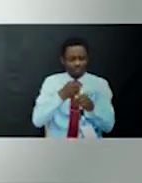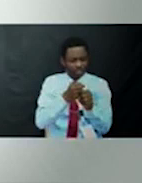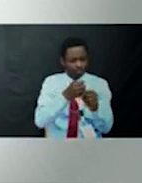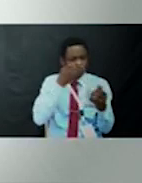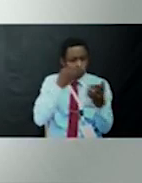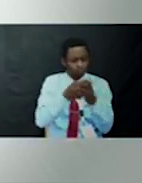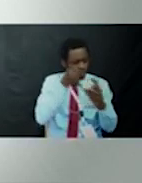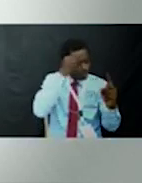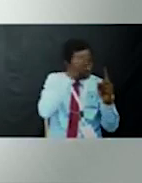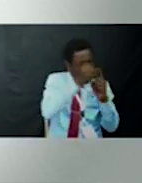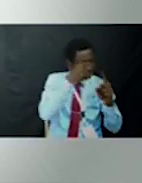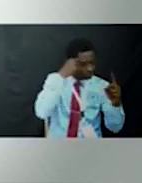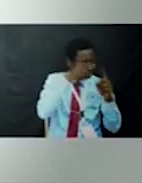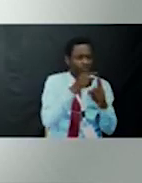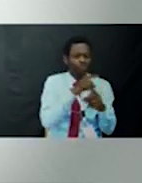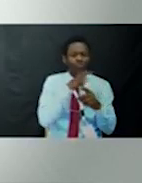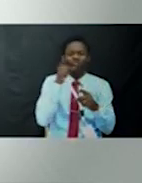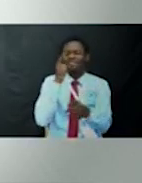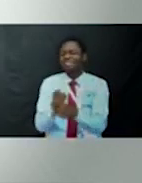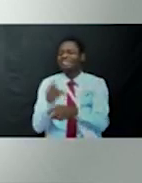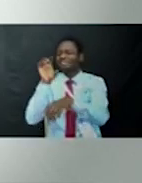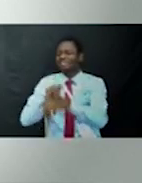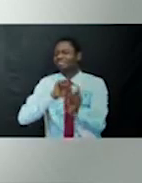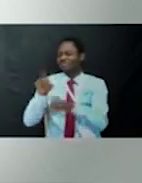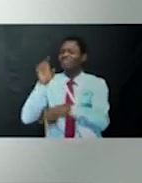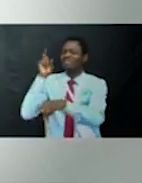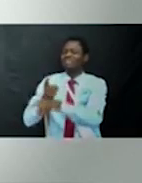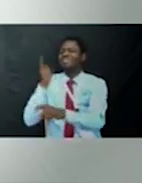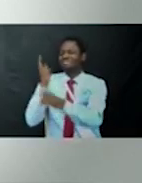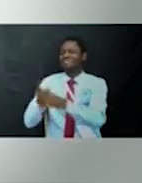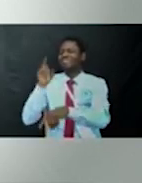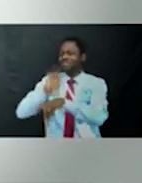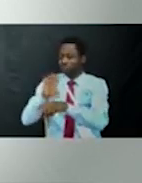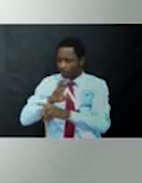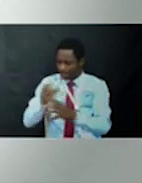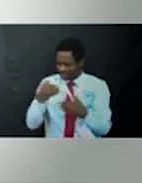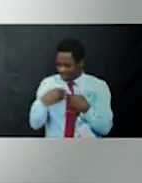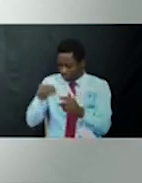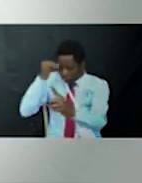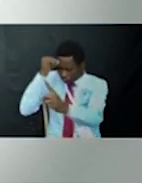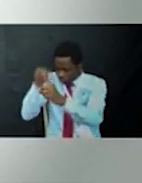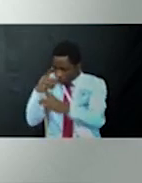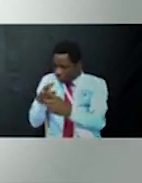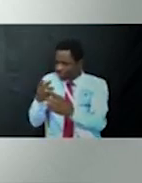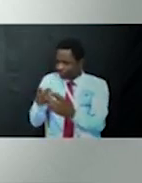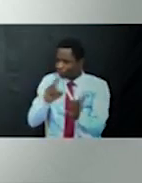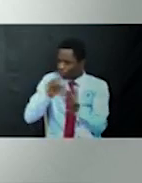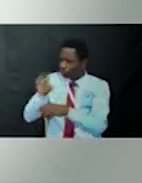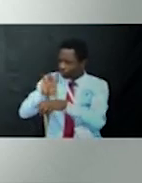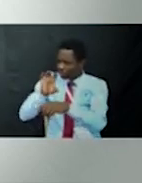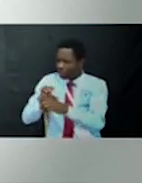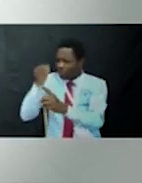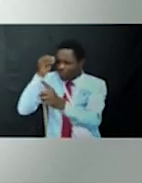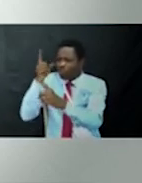churching. We must have timelines. We must have goals and targets that we need to achieve, so that we will know that the church is growing